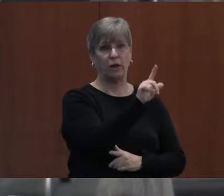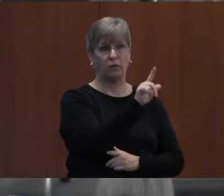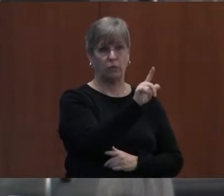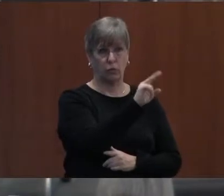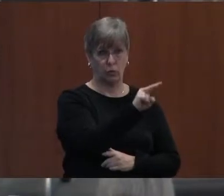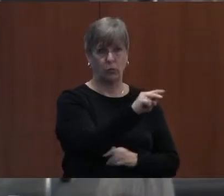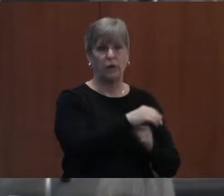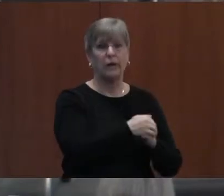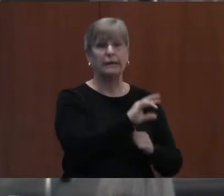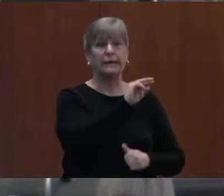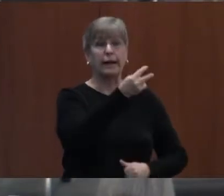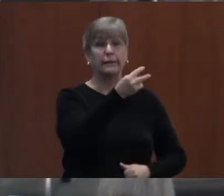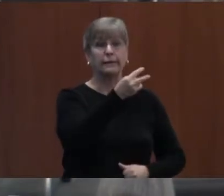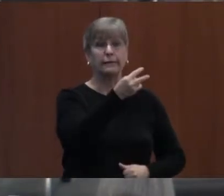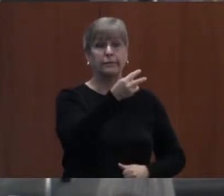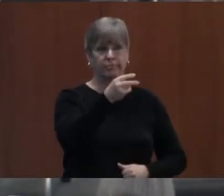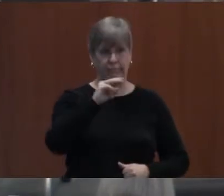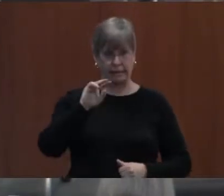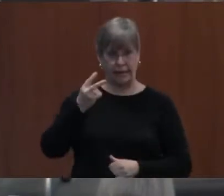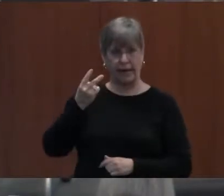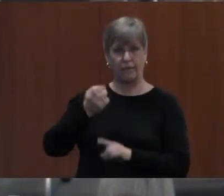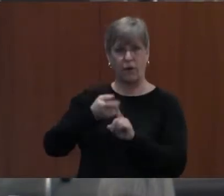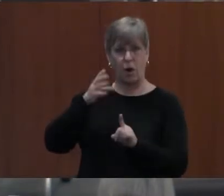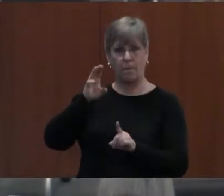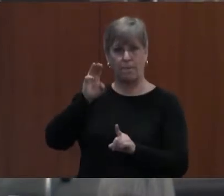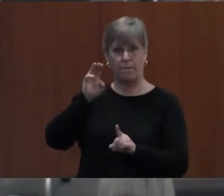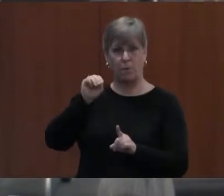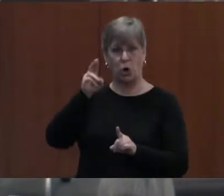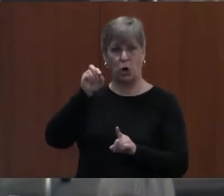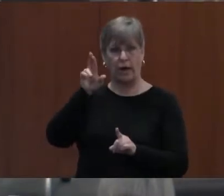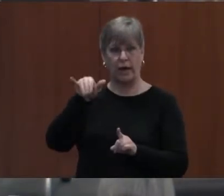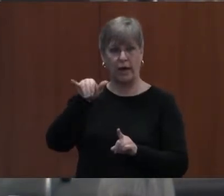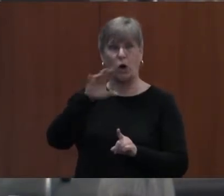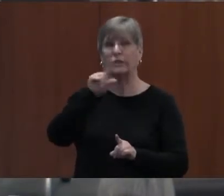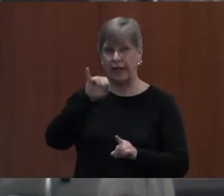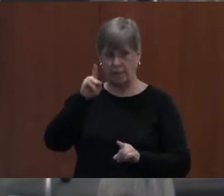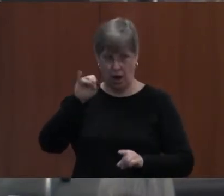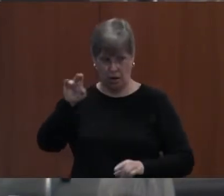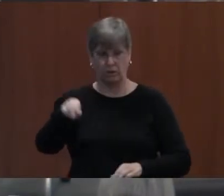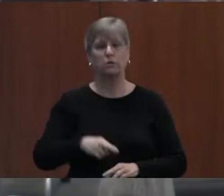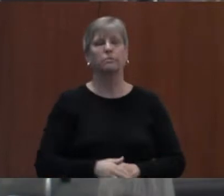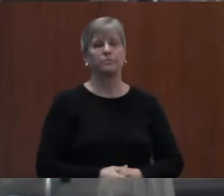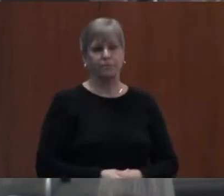you. Is there a second? Second. Thank you, Dr. Zentmeyer.